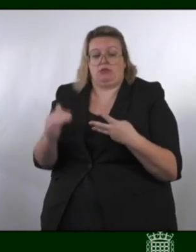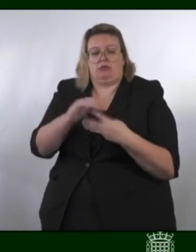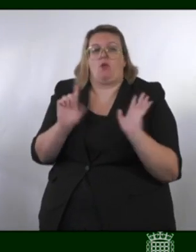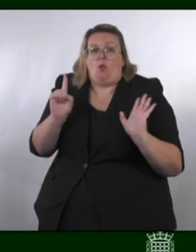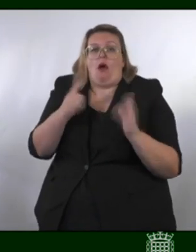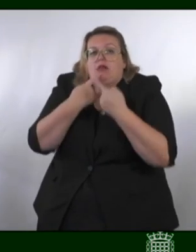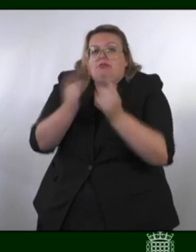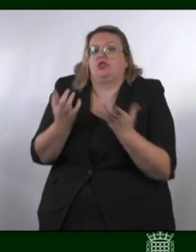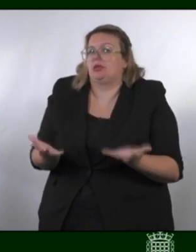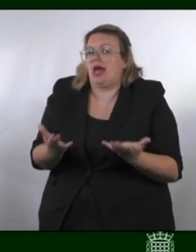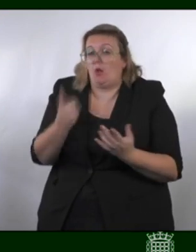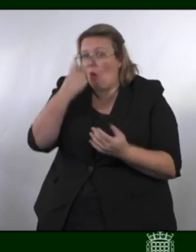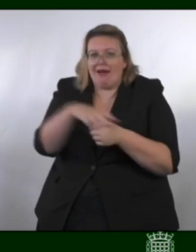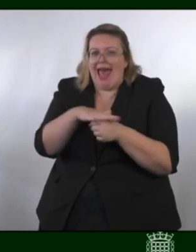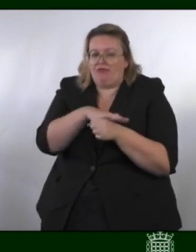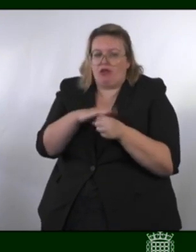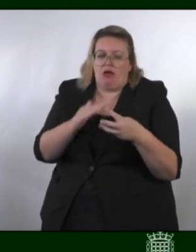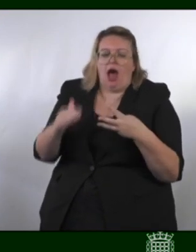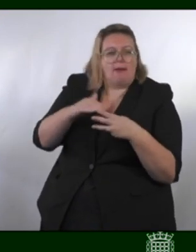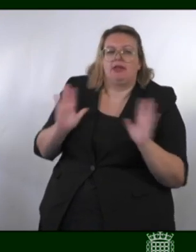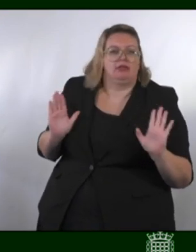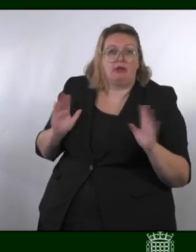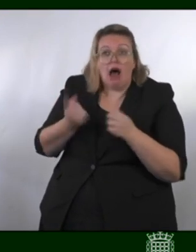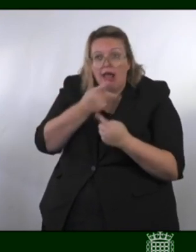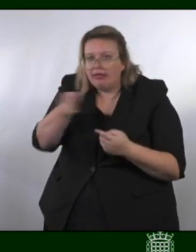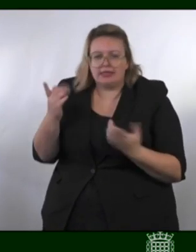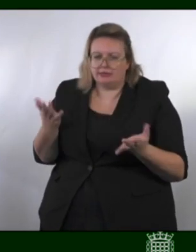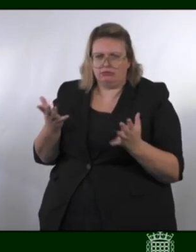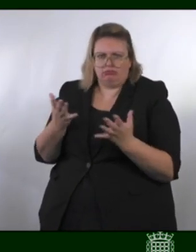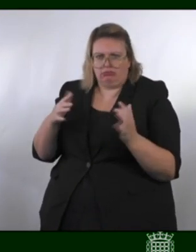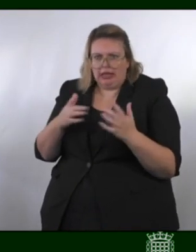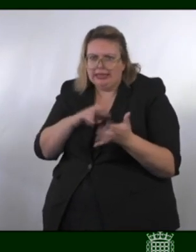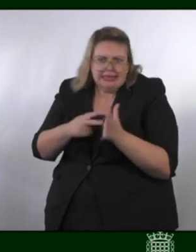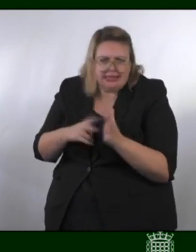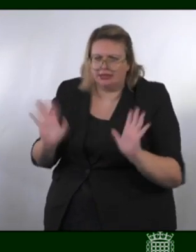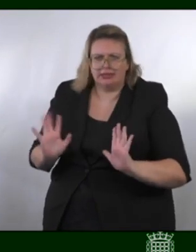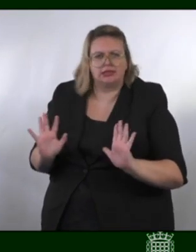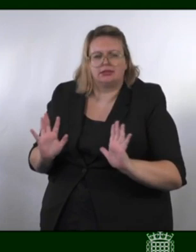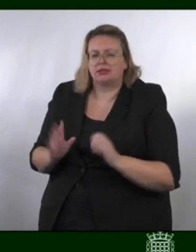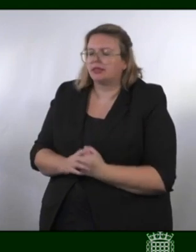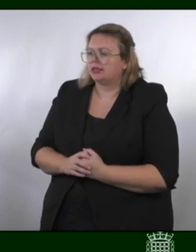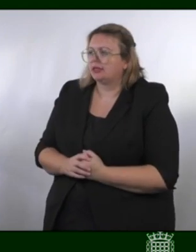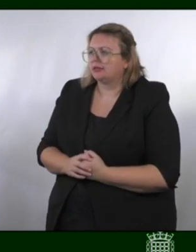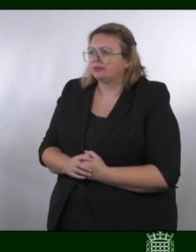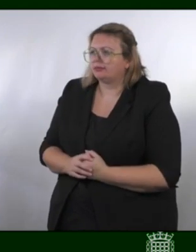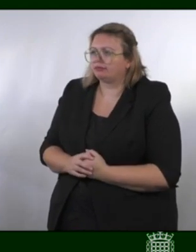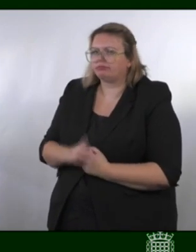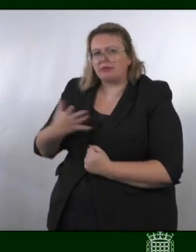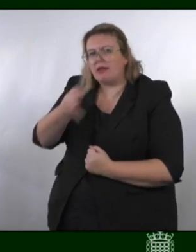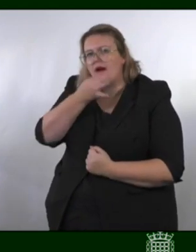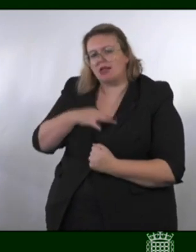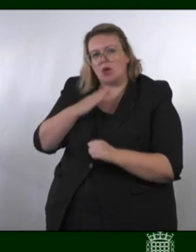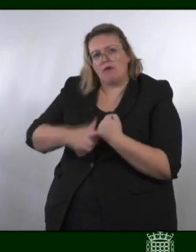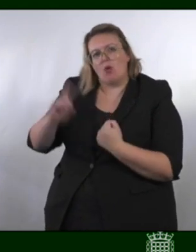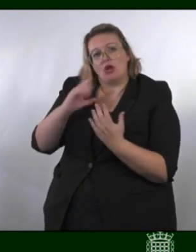only move that has been announced and that is currently being considered. He asked about criteria,